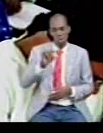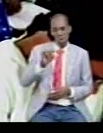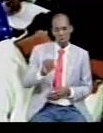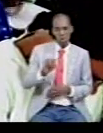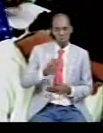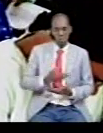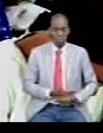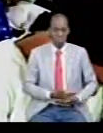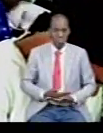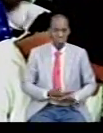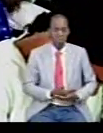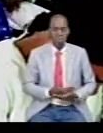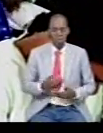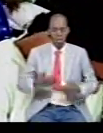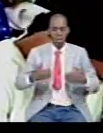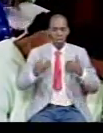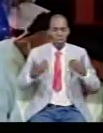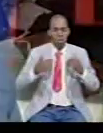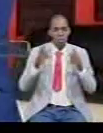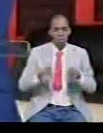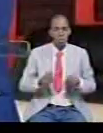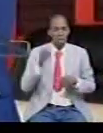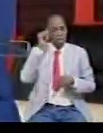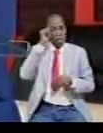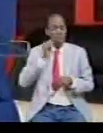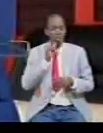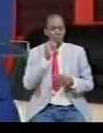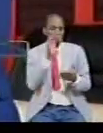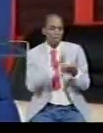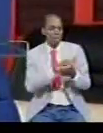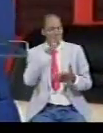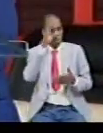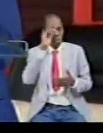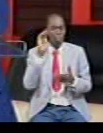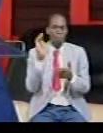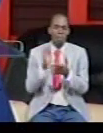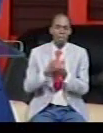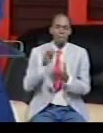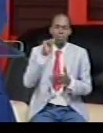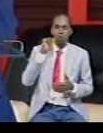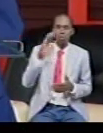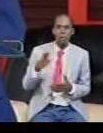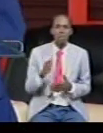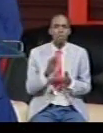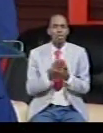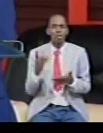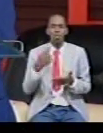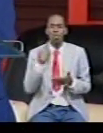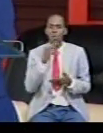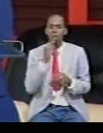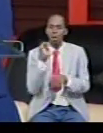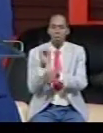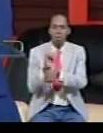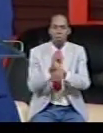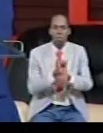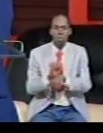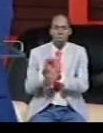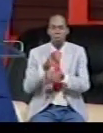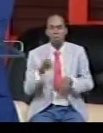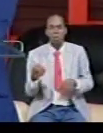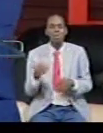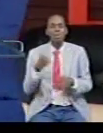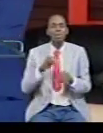young person, an adult, a married man, a married woman, somebody who is walking in the most